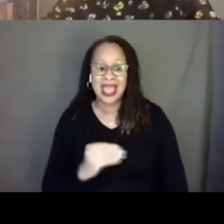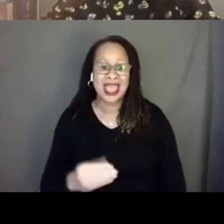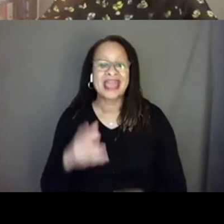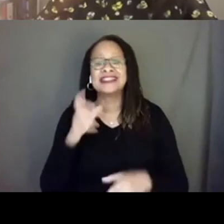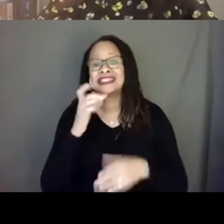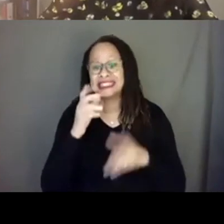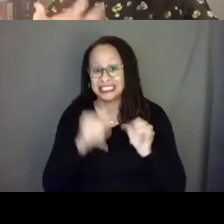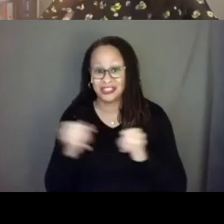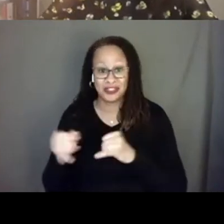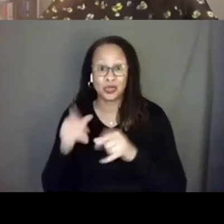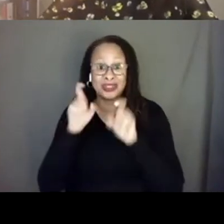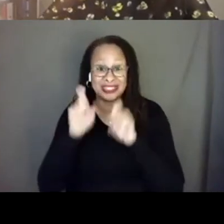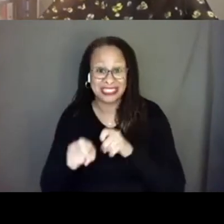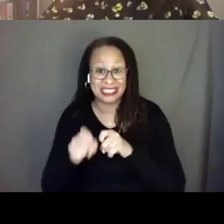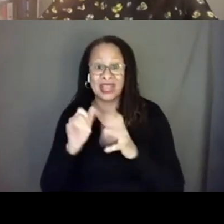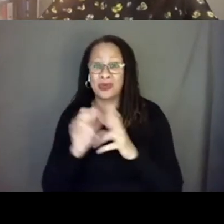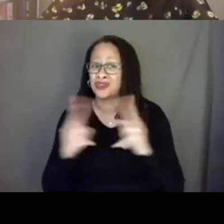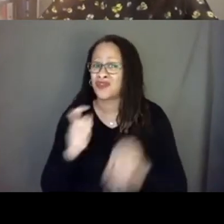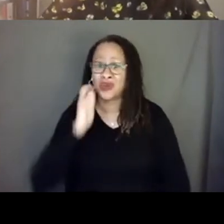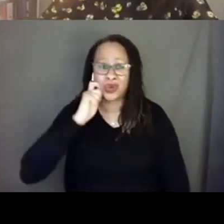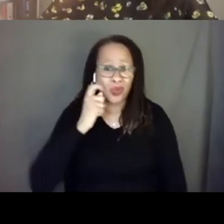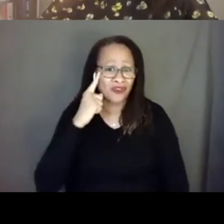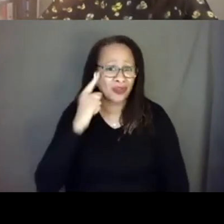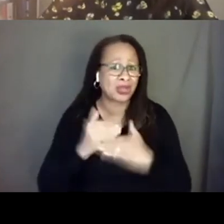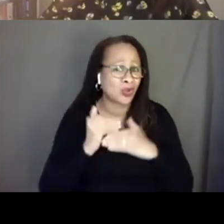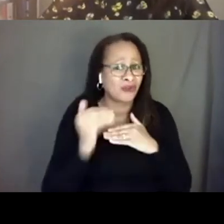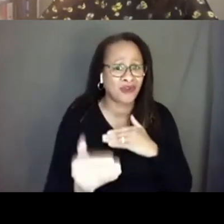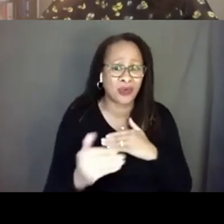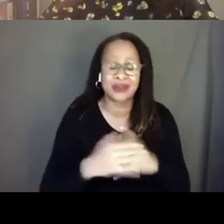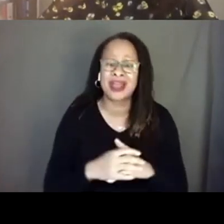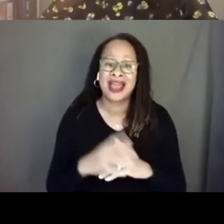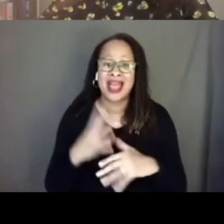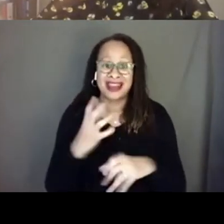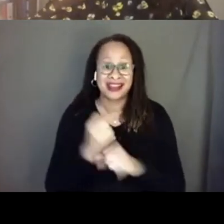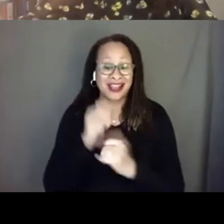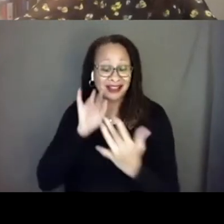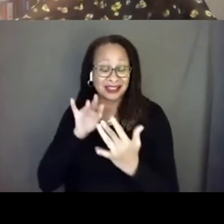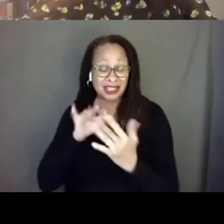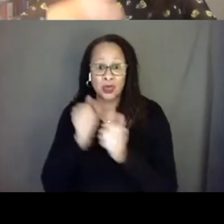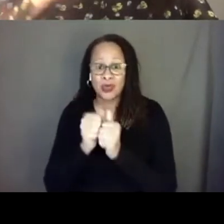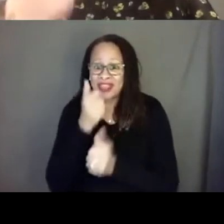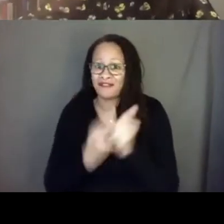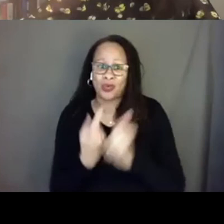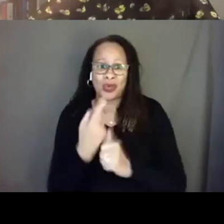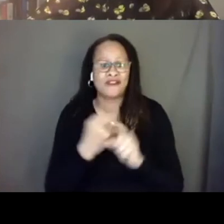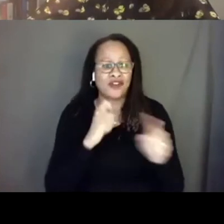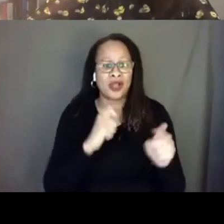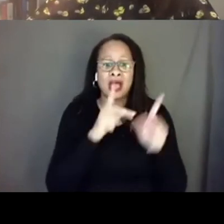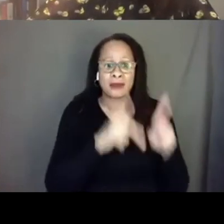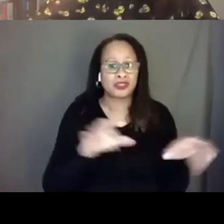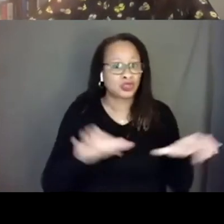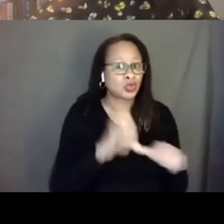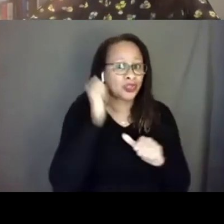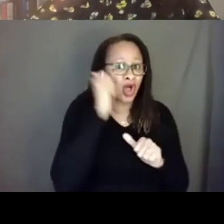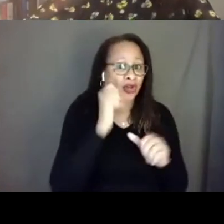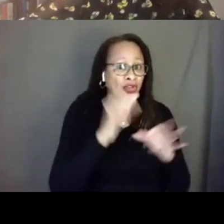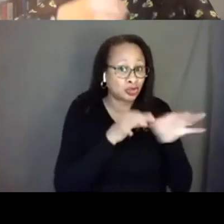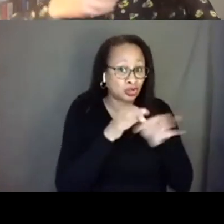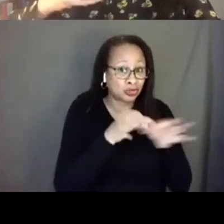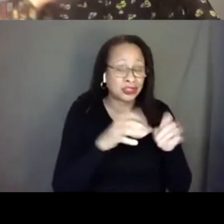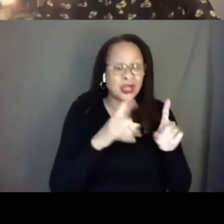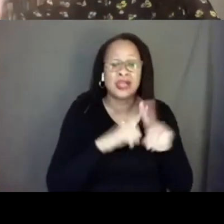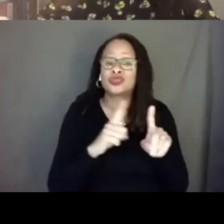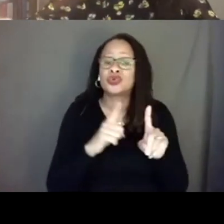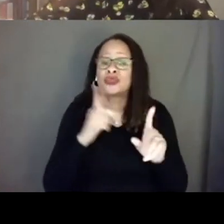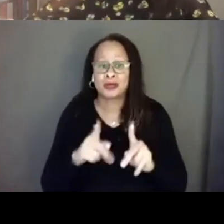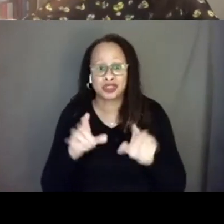needs. And that was so cool for me moving forward. And I got in contact with everyone from, you know, the person doing the audio descriptions to the person doing